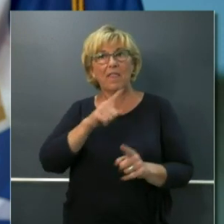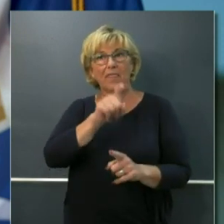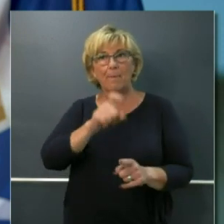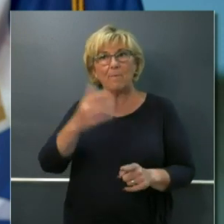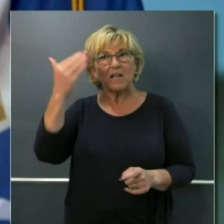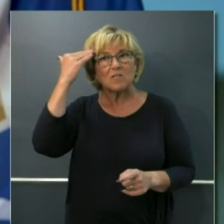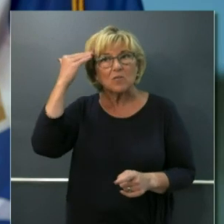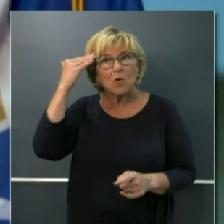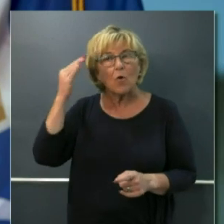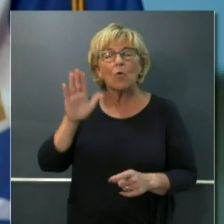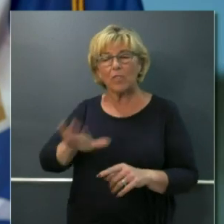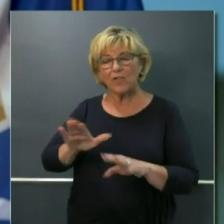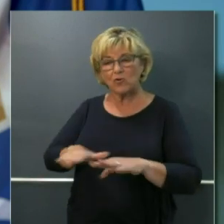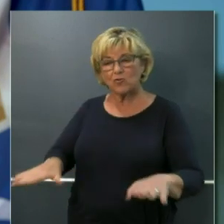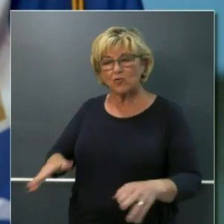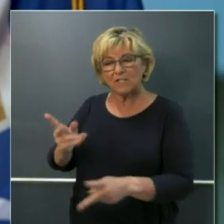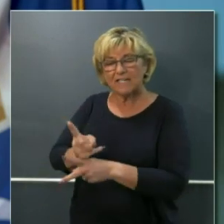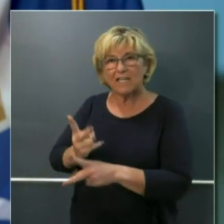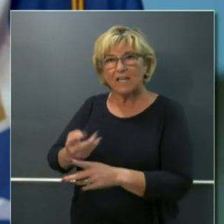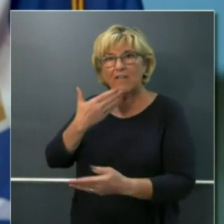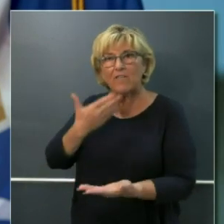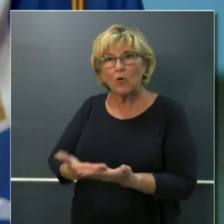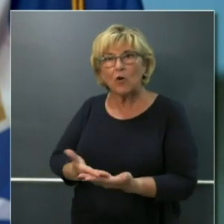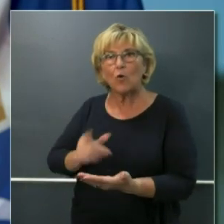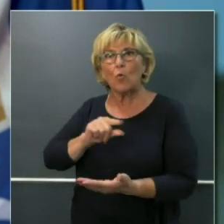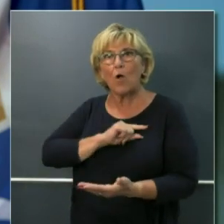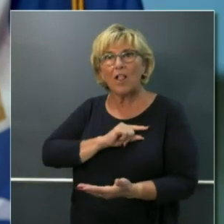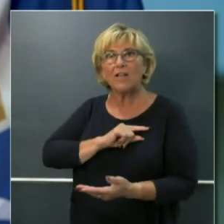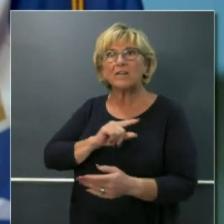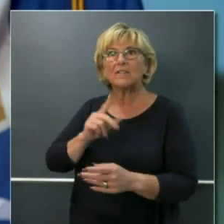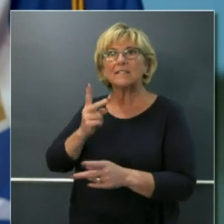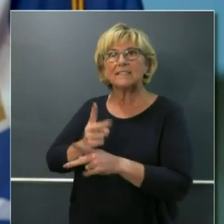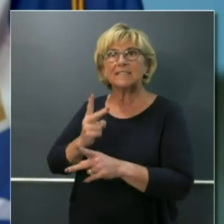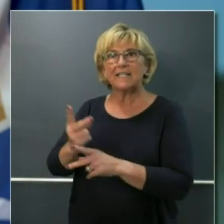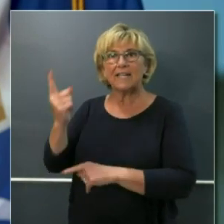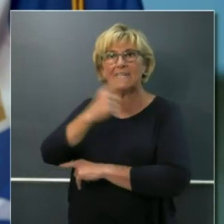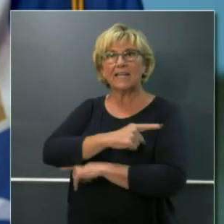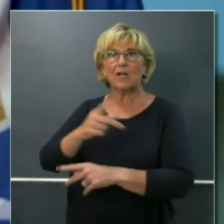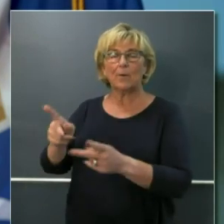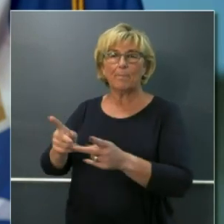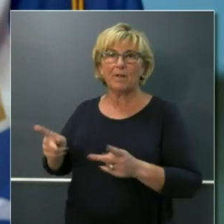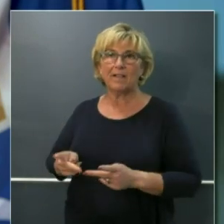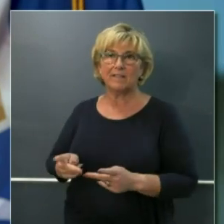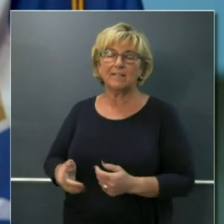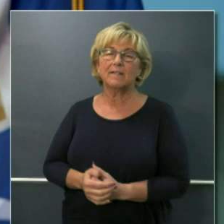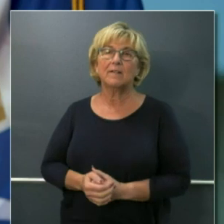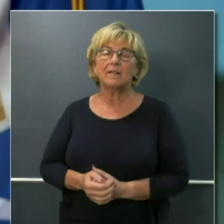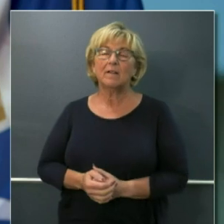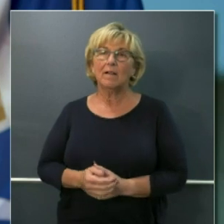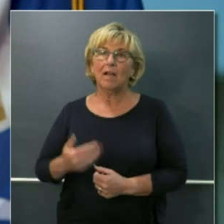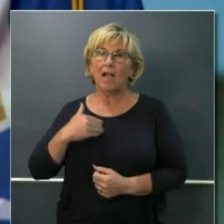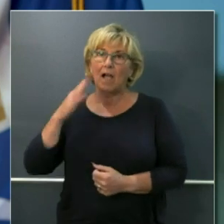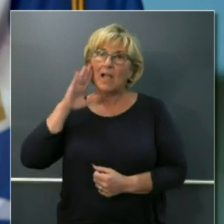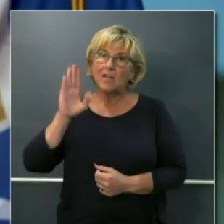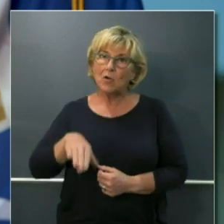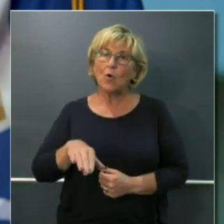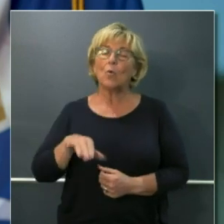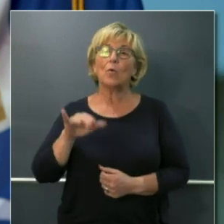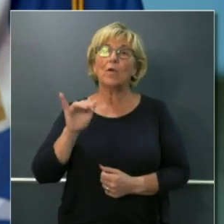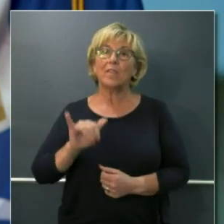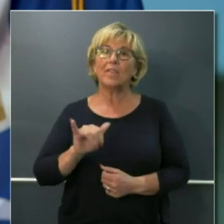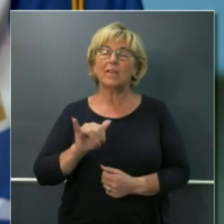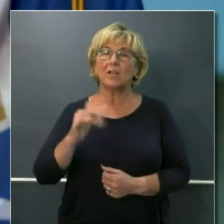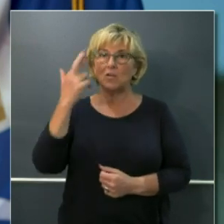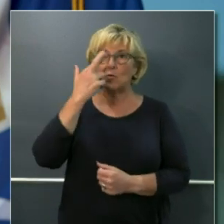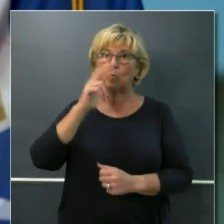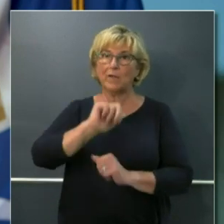deserve, they are less likely to get back to work and jumpstart this economy. And so I deeply recognize there's a reason it